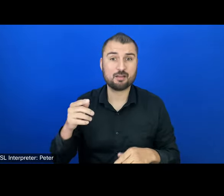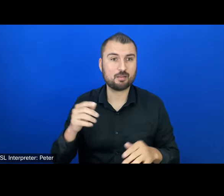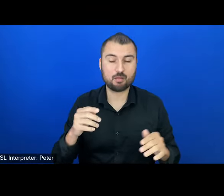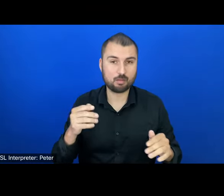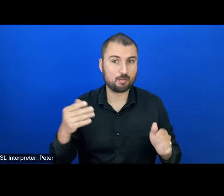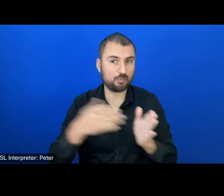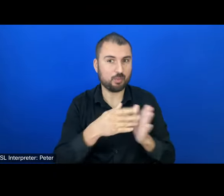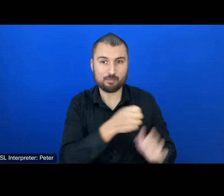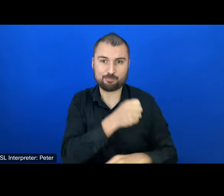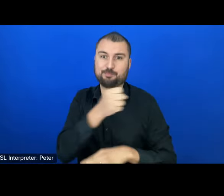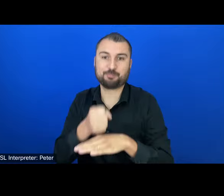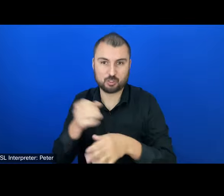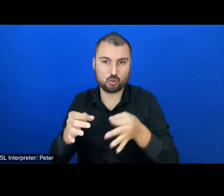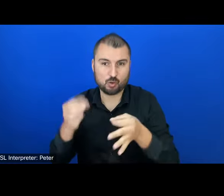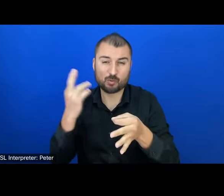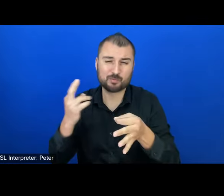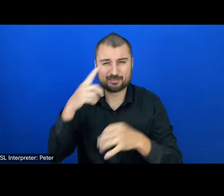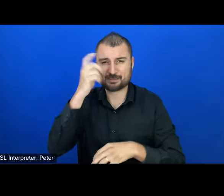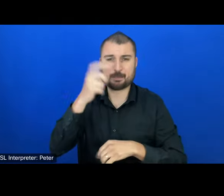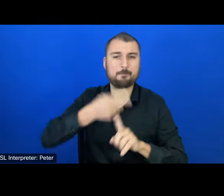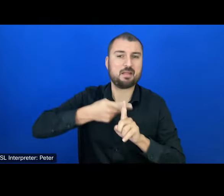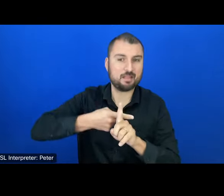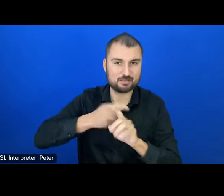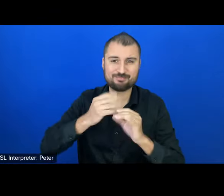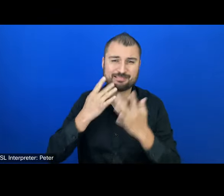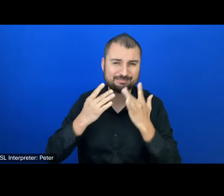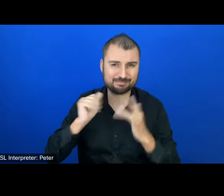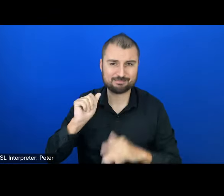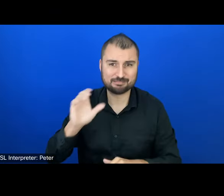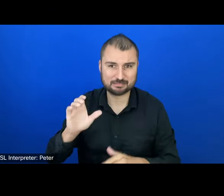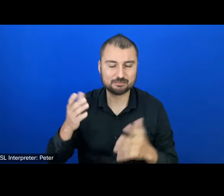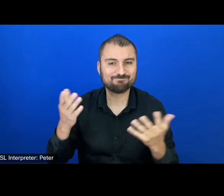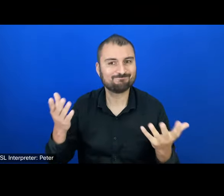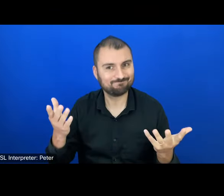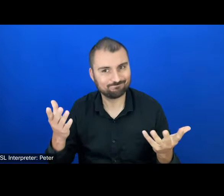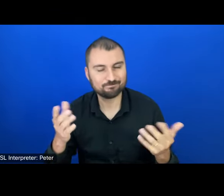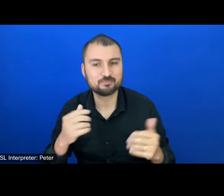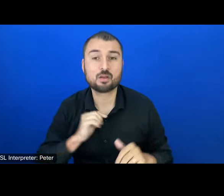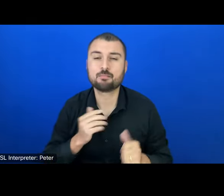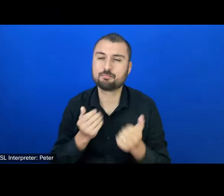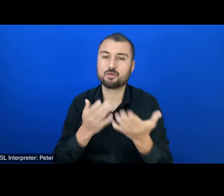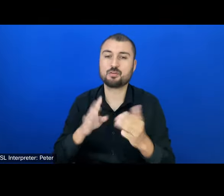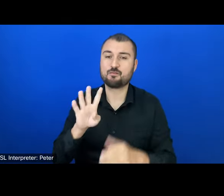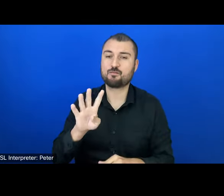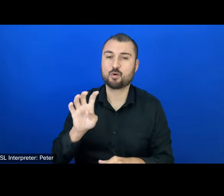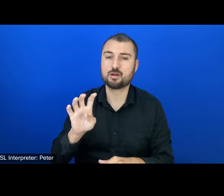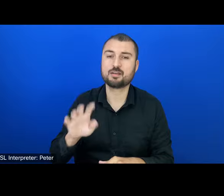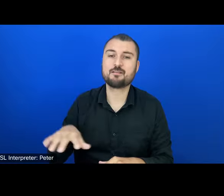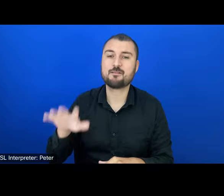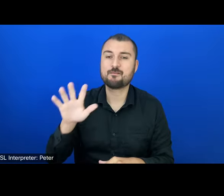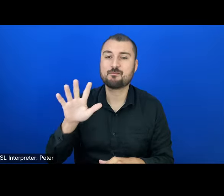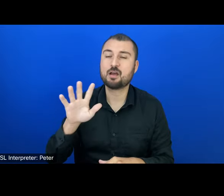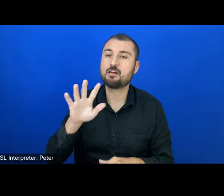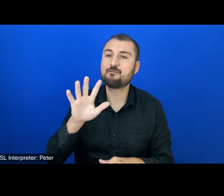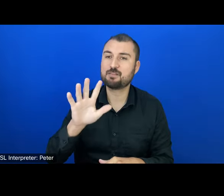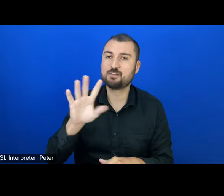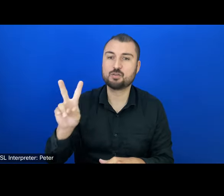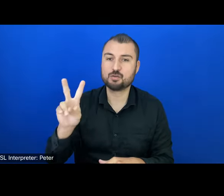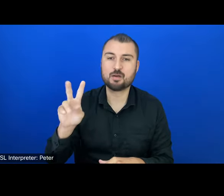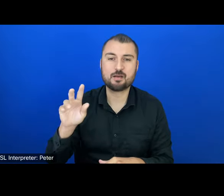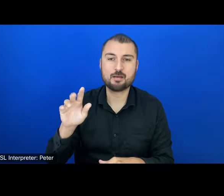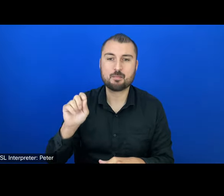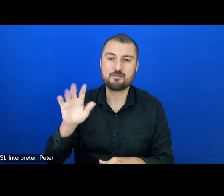conditioning in the summer months. So our proposal would be for, it's a $452.5 million project to replace